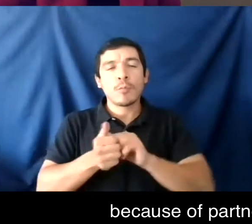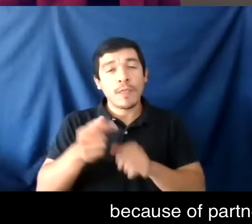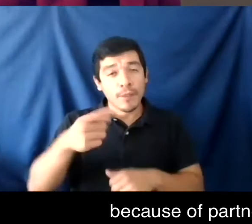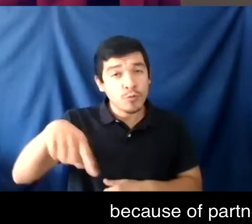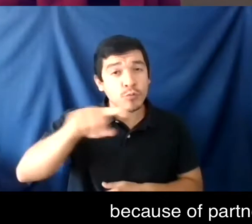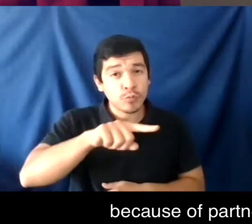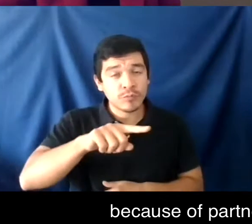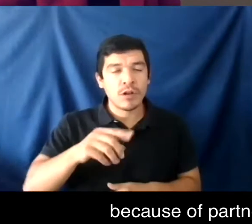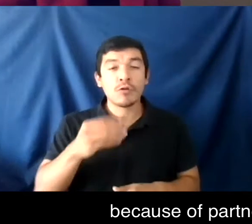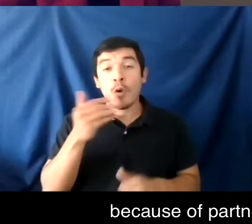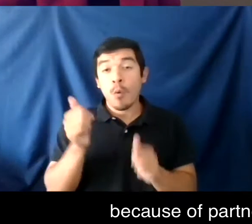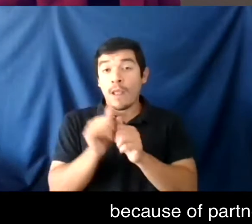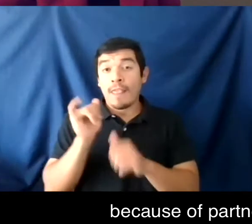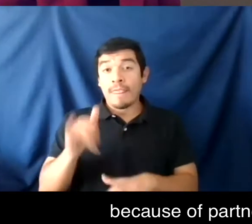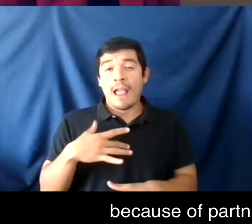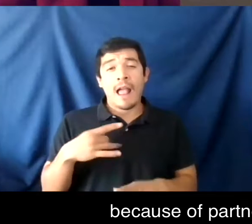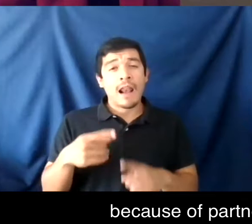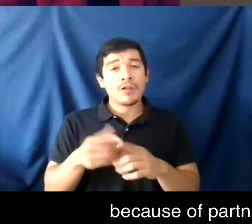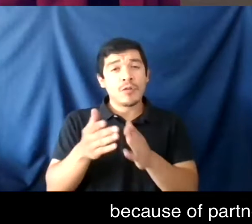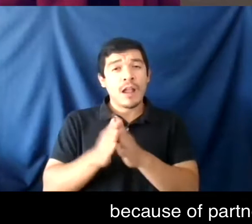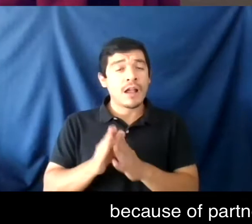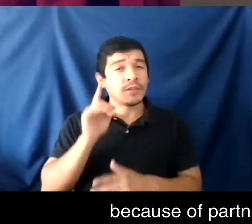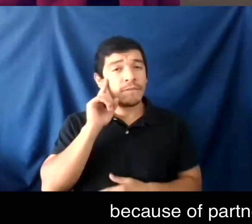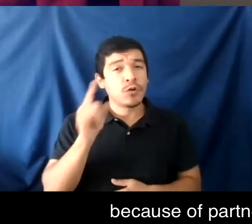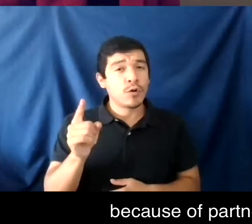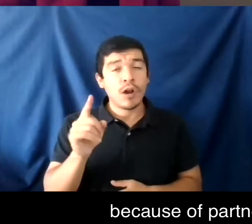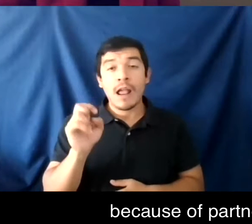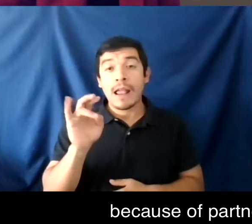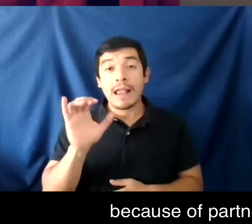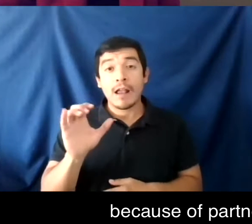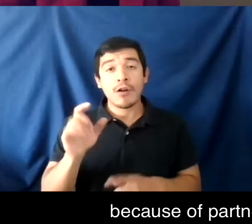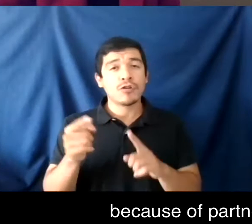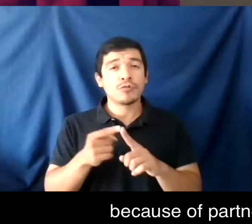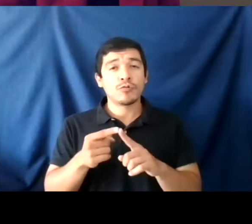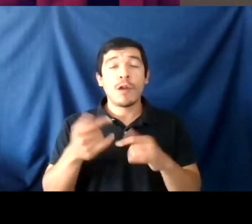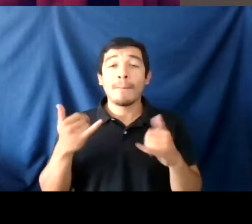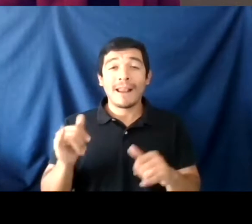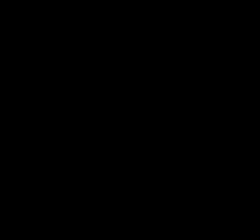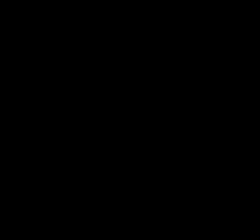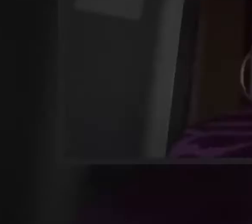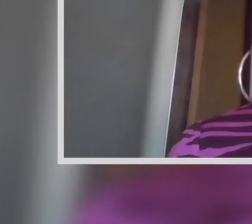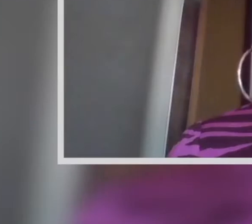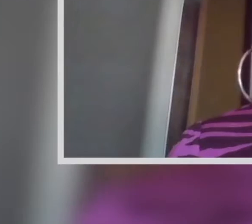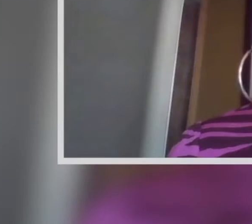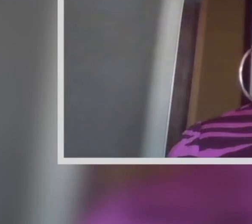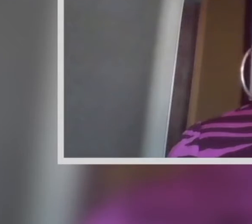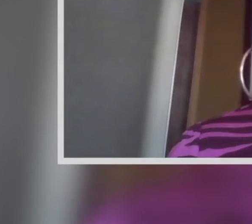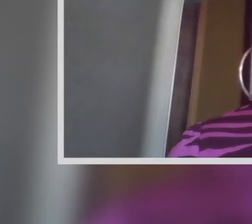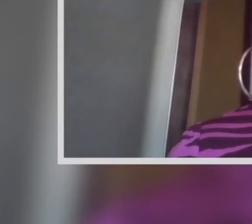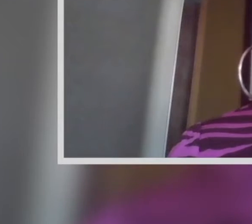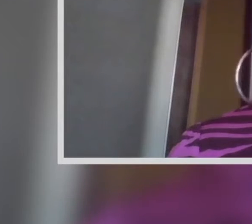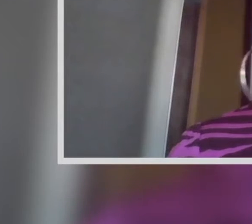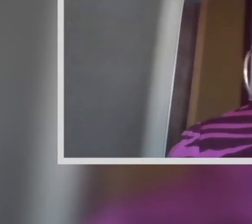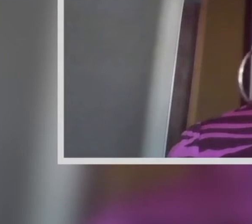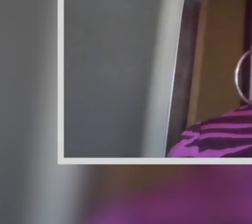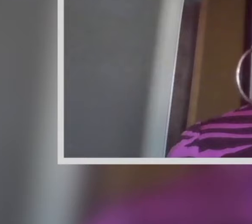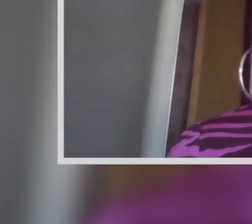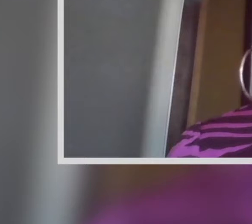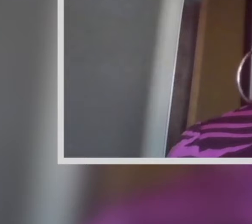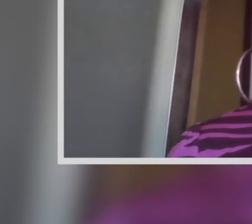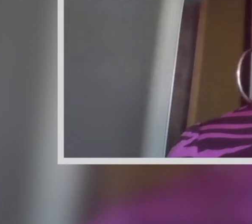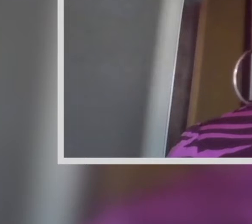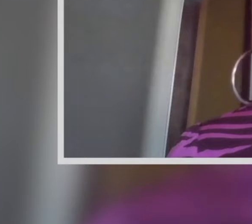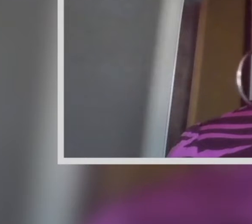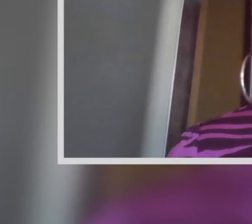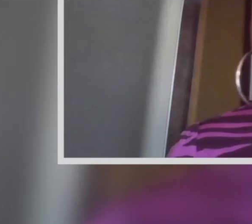with that, I'd like to ask for Eric to play the video. People with disabilities are innovative